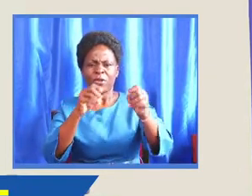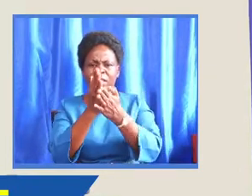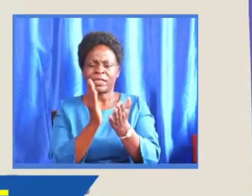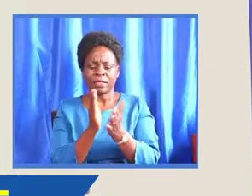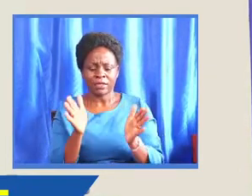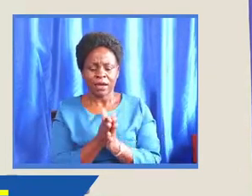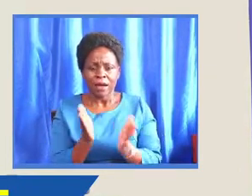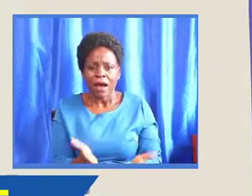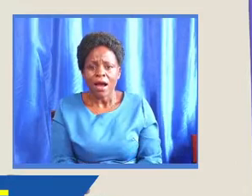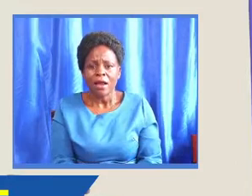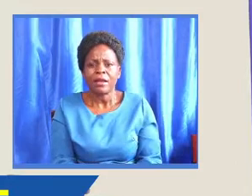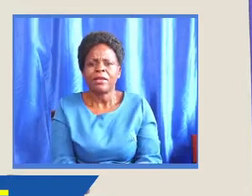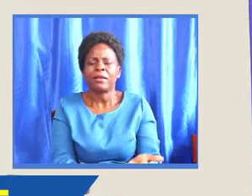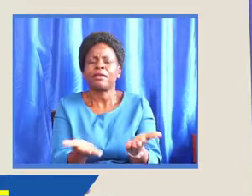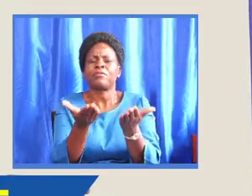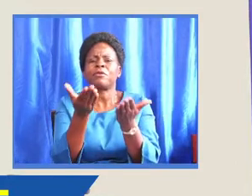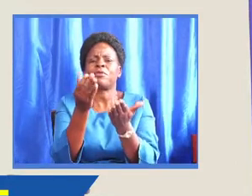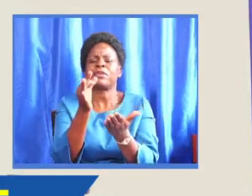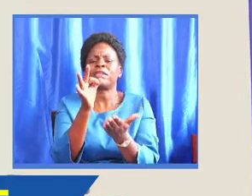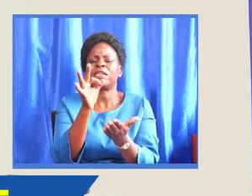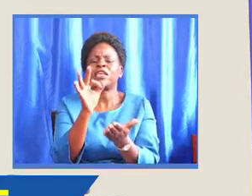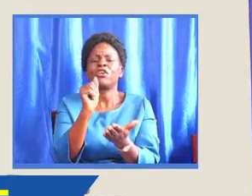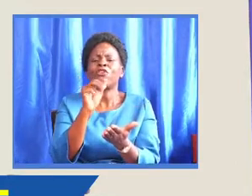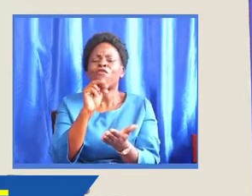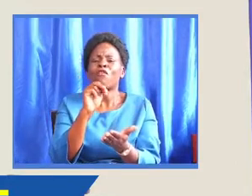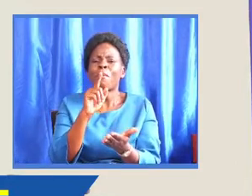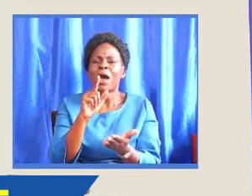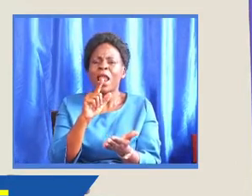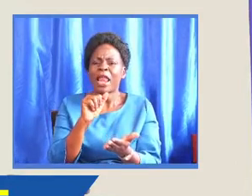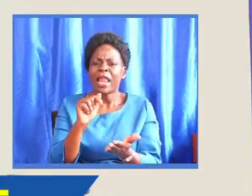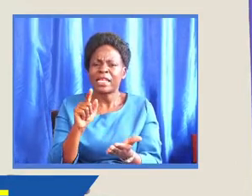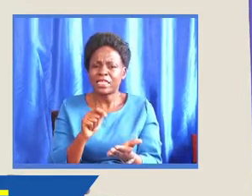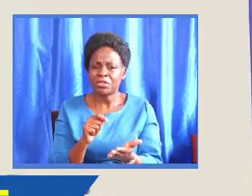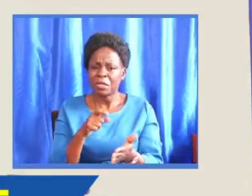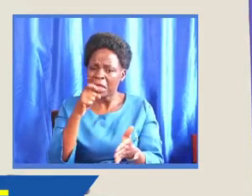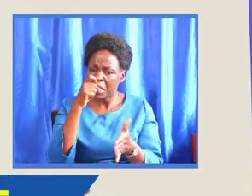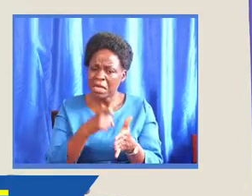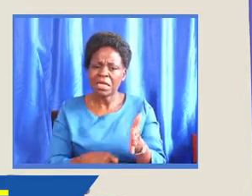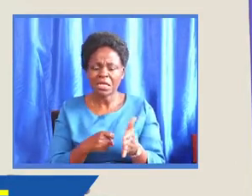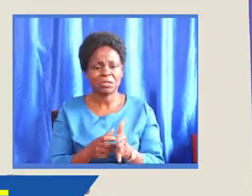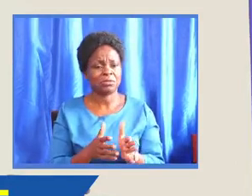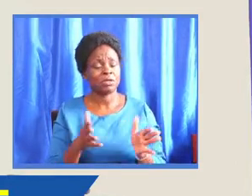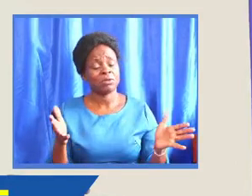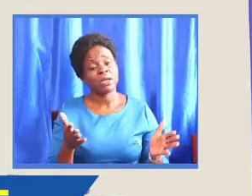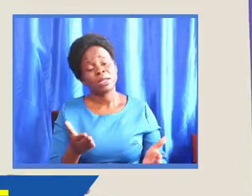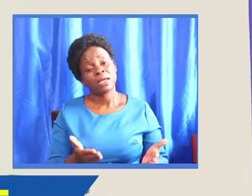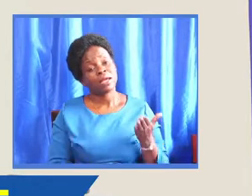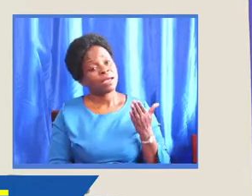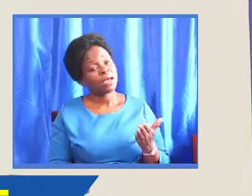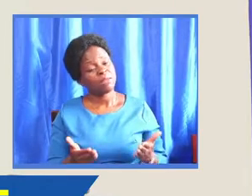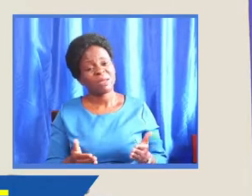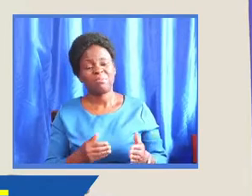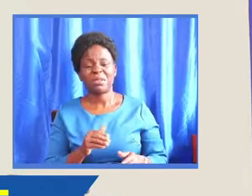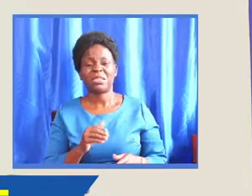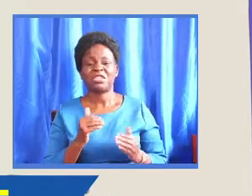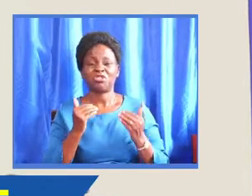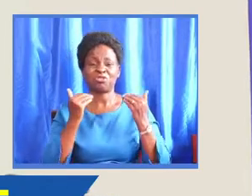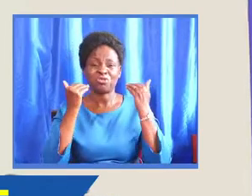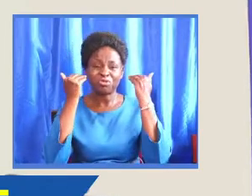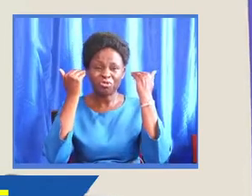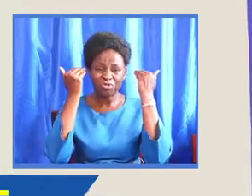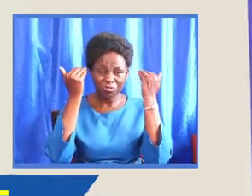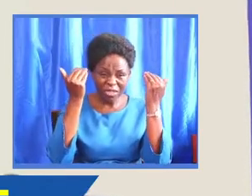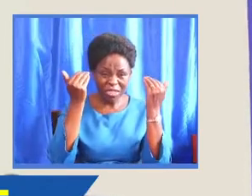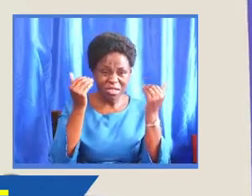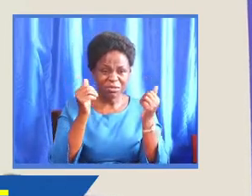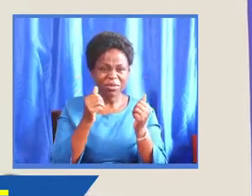promote formalization of our businesses, then the taxes will be wider. And maybe we will not be stressed with this